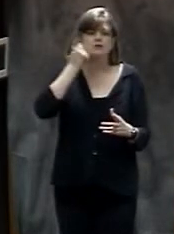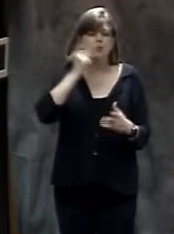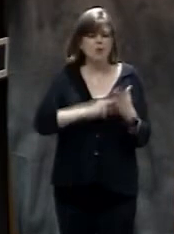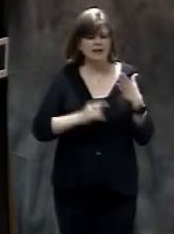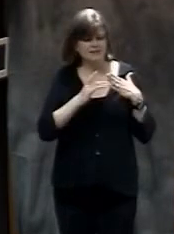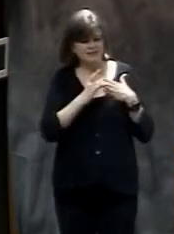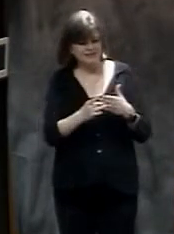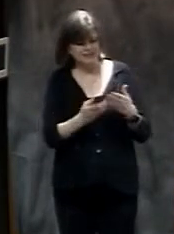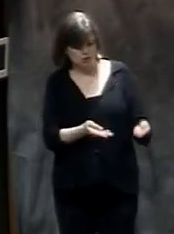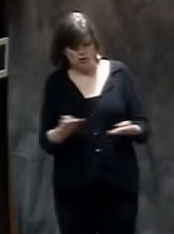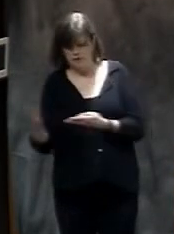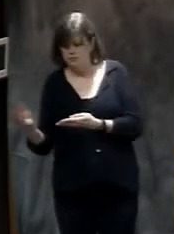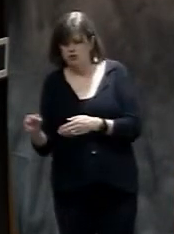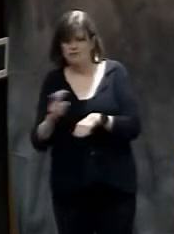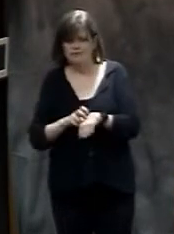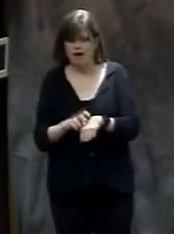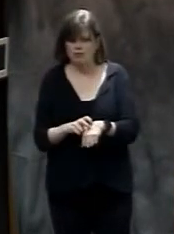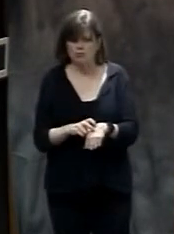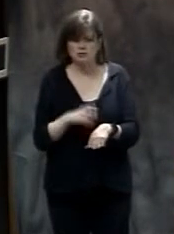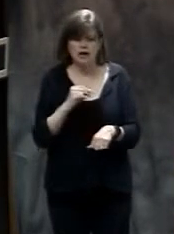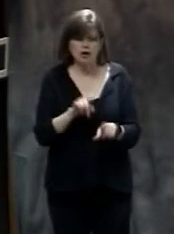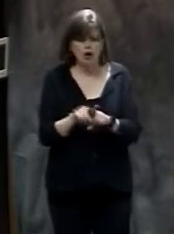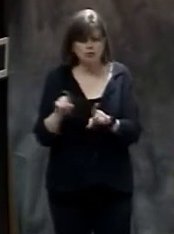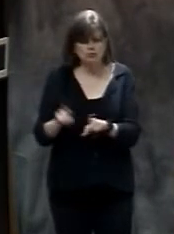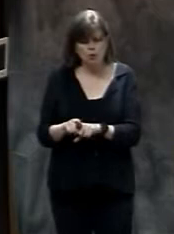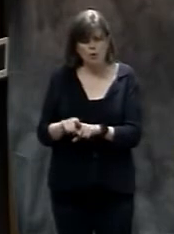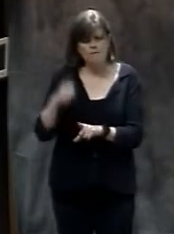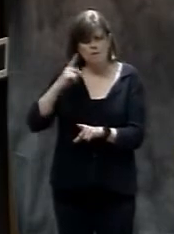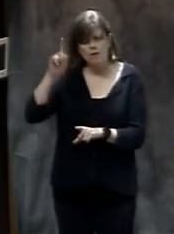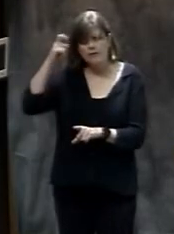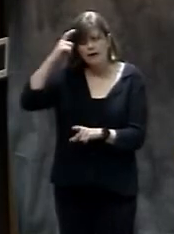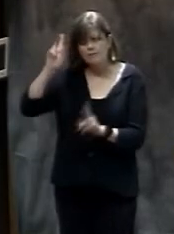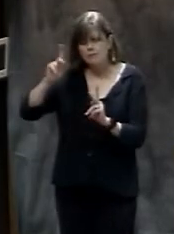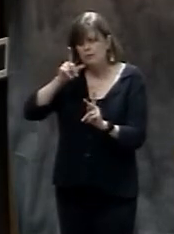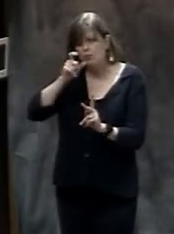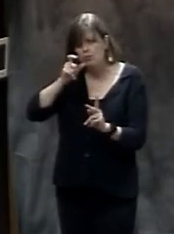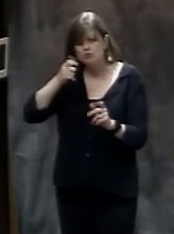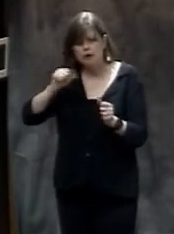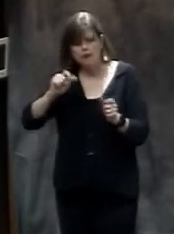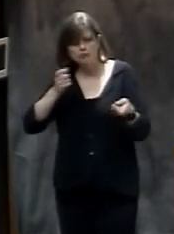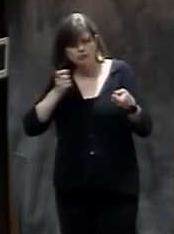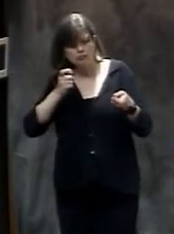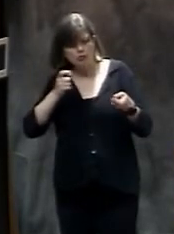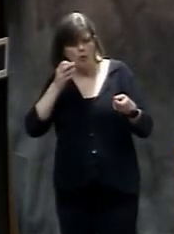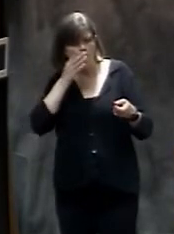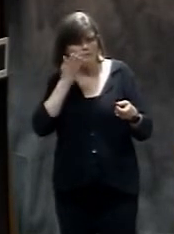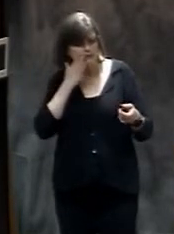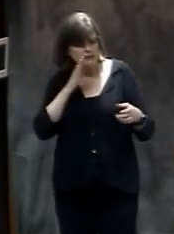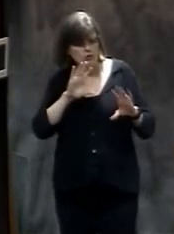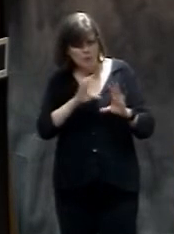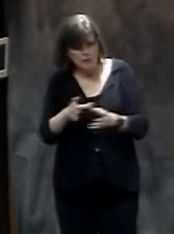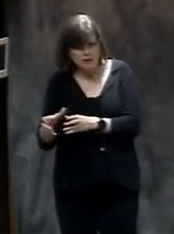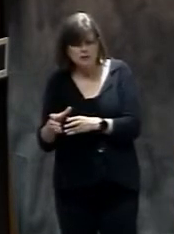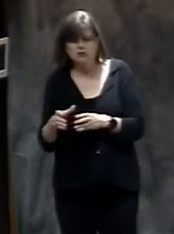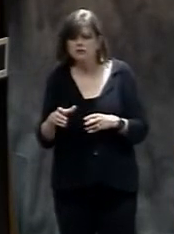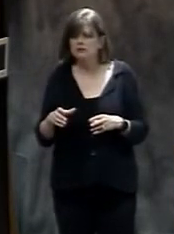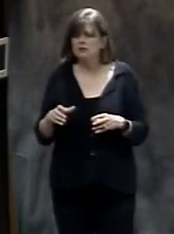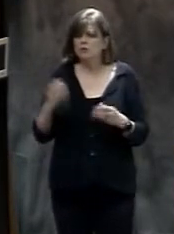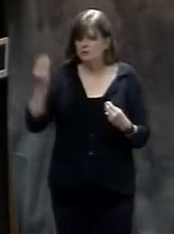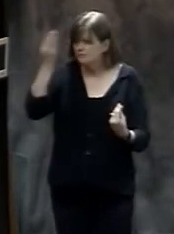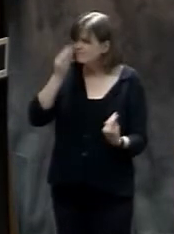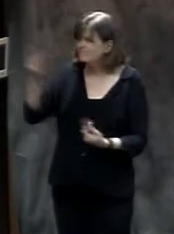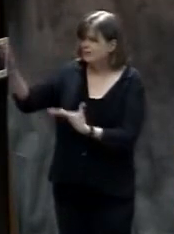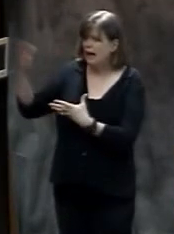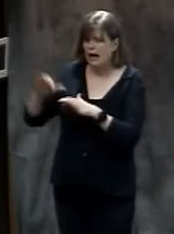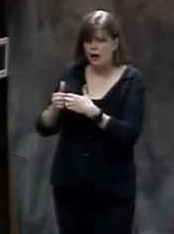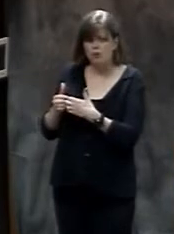but also to inform decision makers about prevention and response. And so the work that we're doing is not just an academic